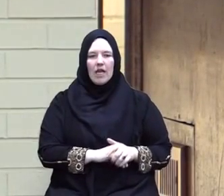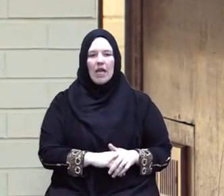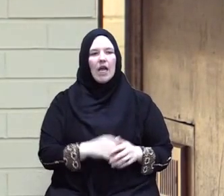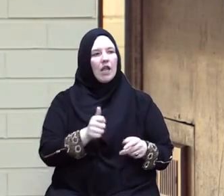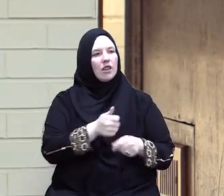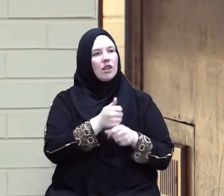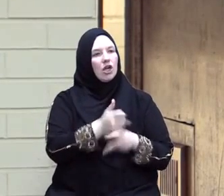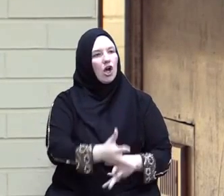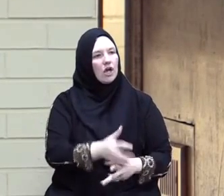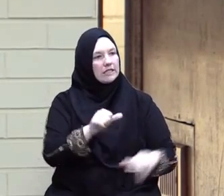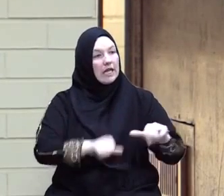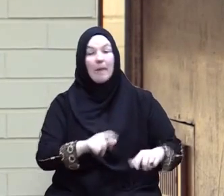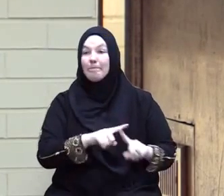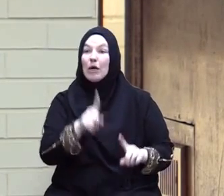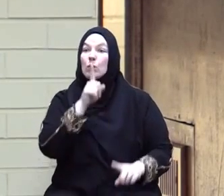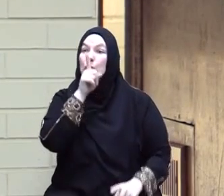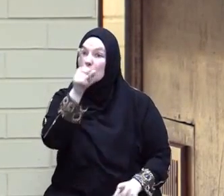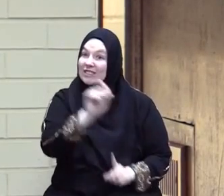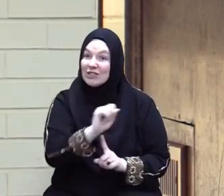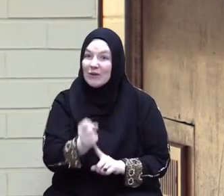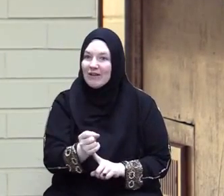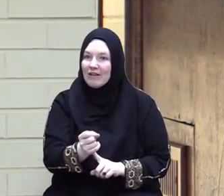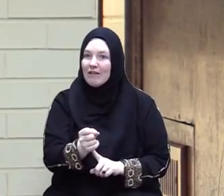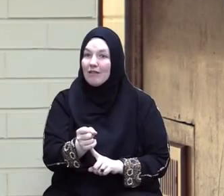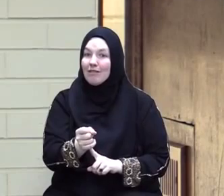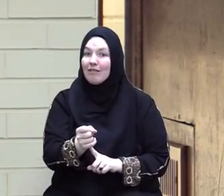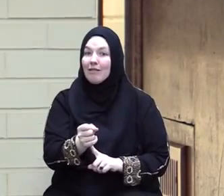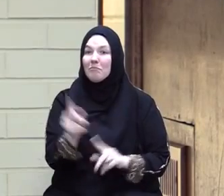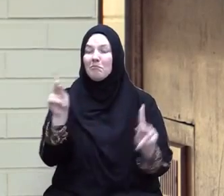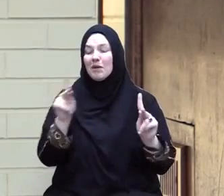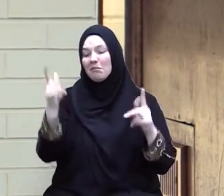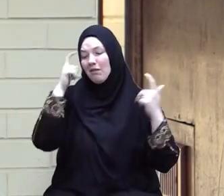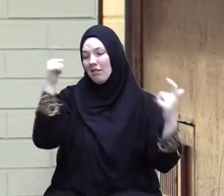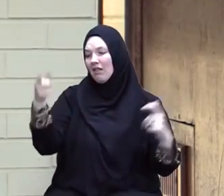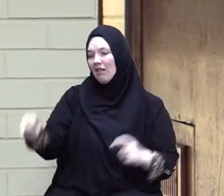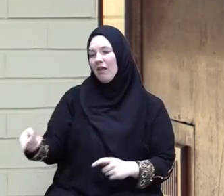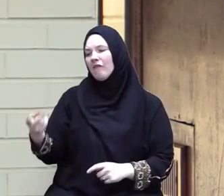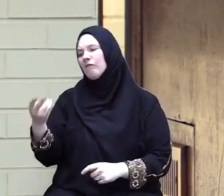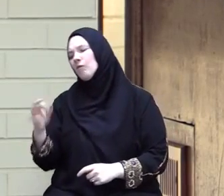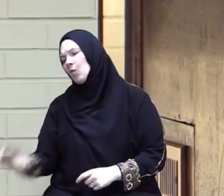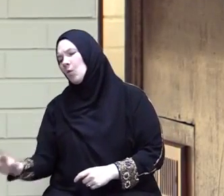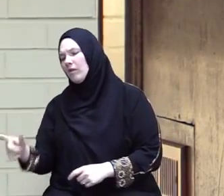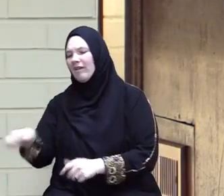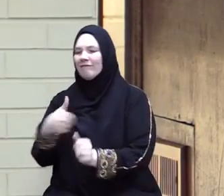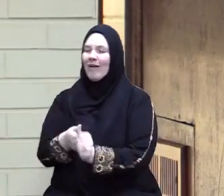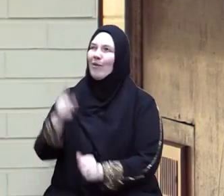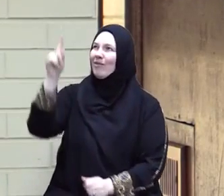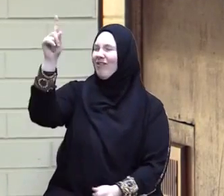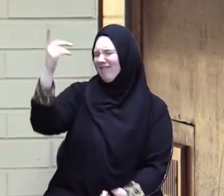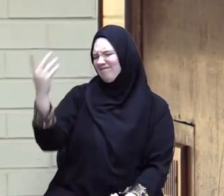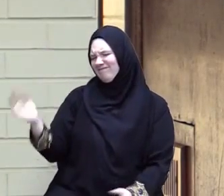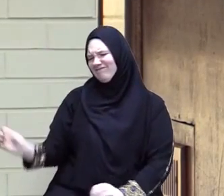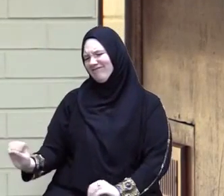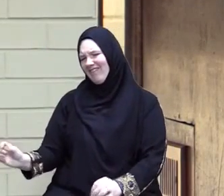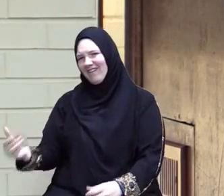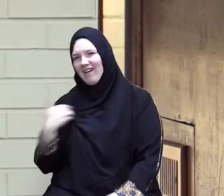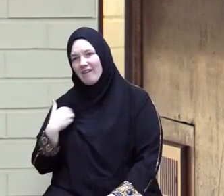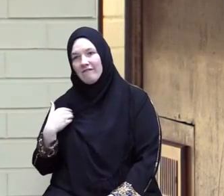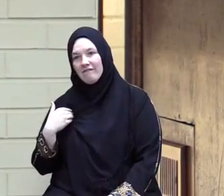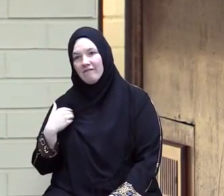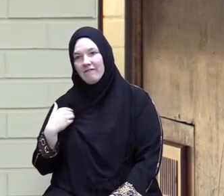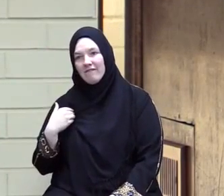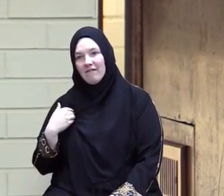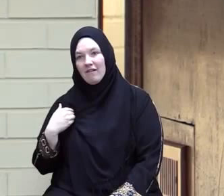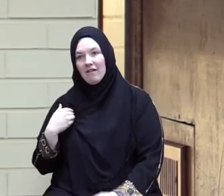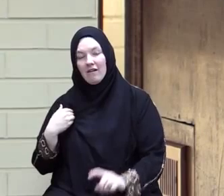they are the fools. So what is the definition of the Quran of a fool? A fool is someone